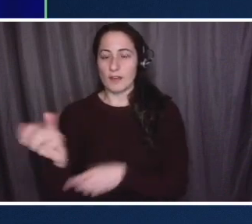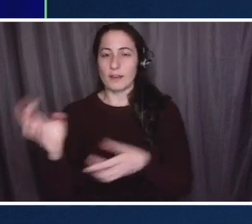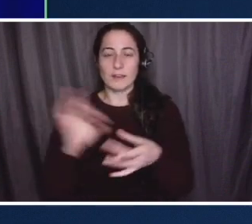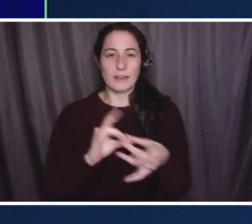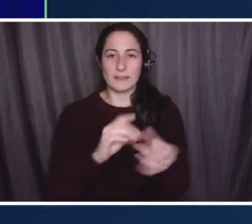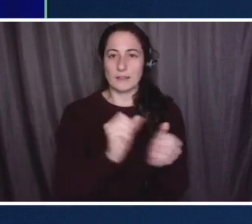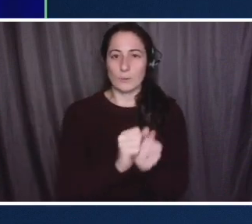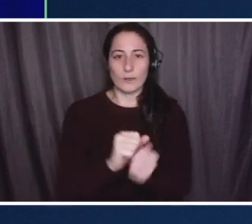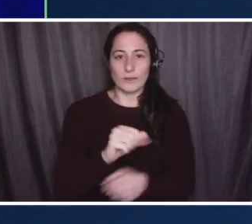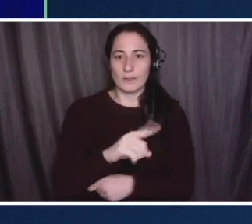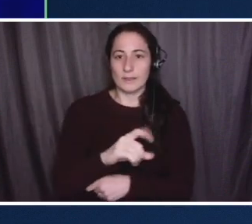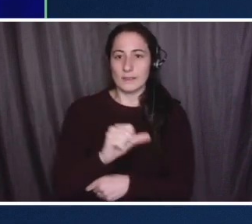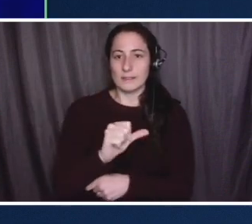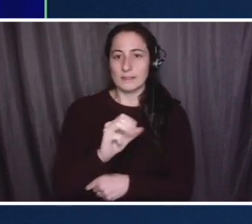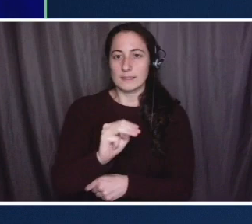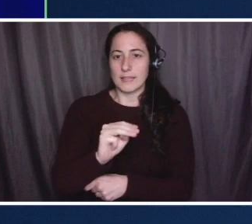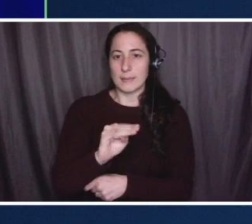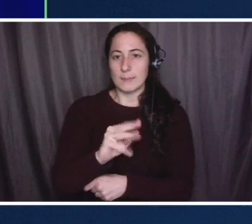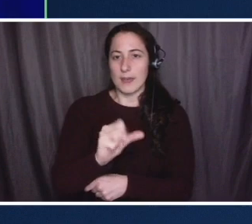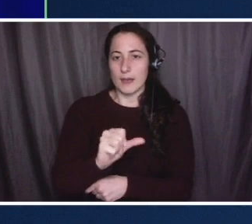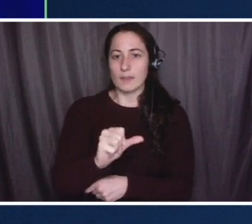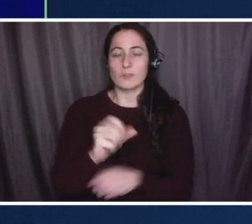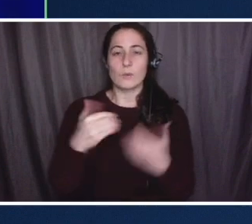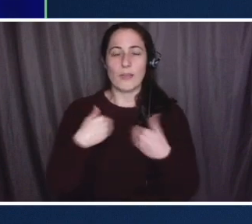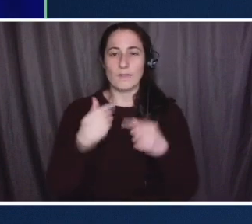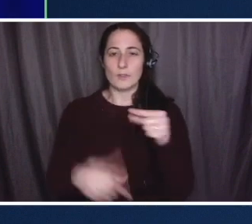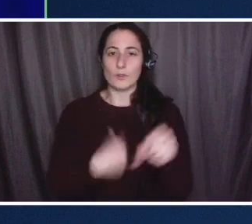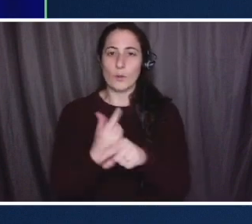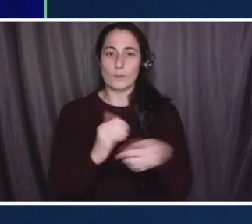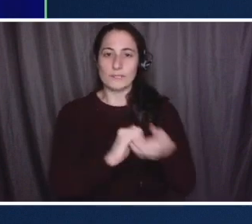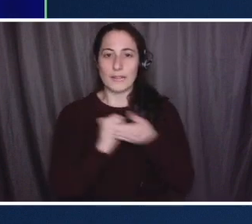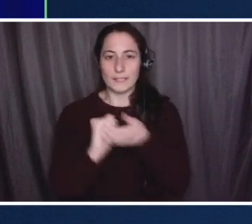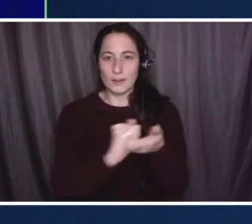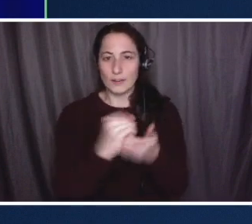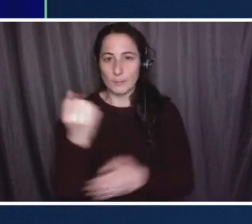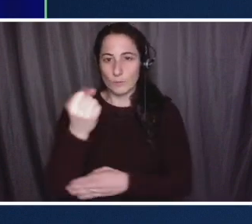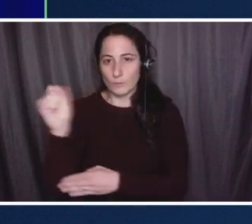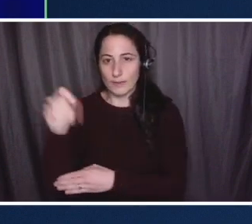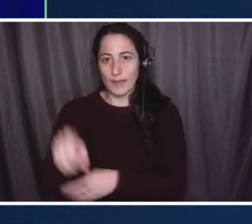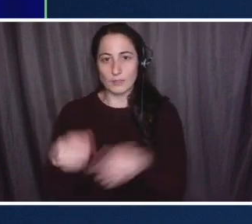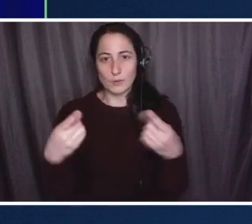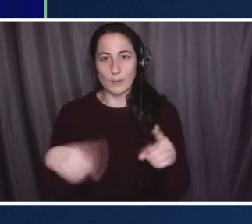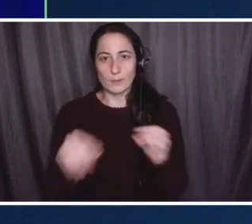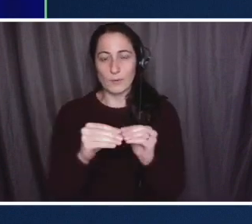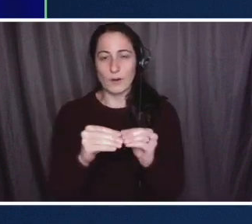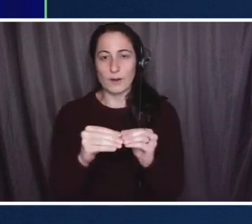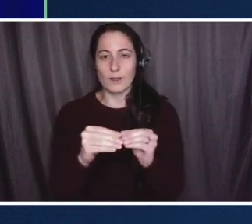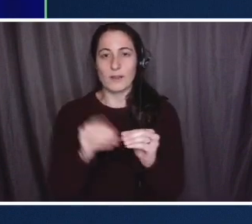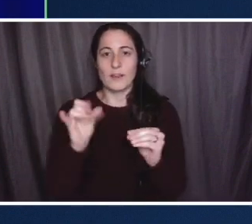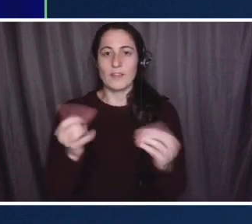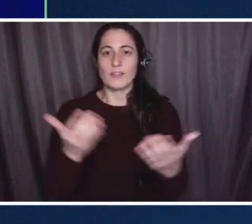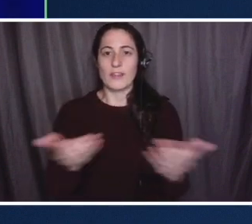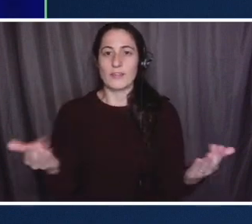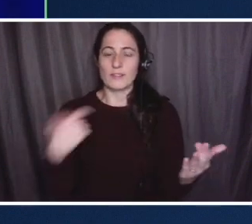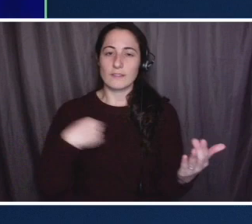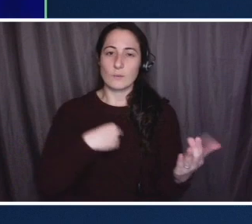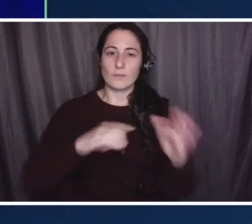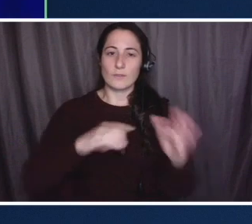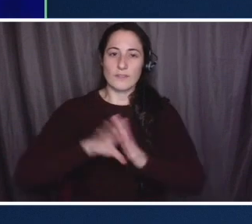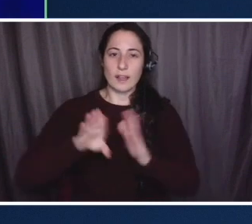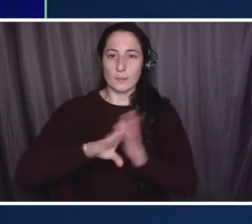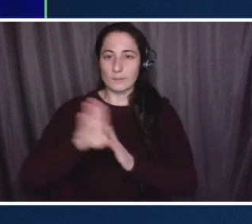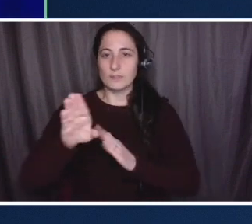places. So, like, I think this global solidarity movement is a thing that we need more of, right? And I think it's a thing that us as development practitioners can